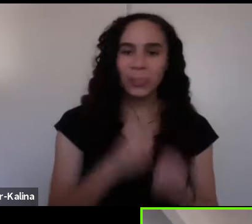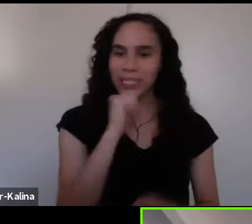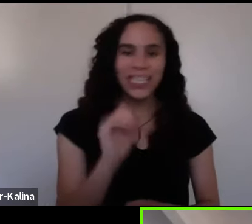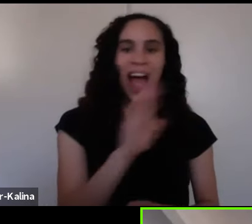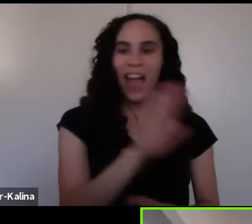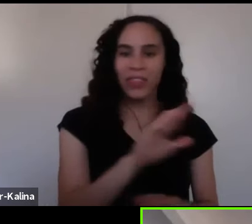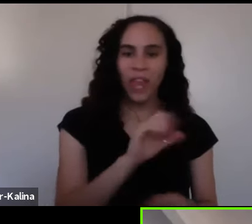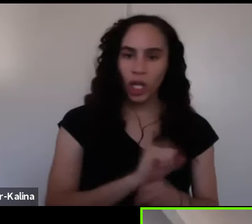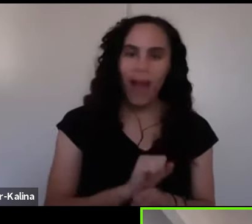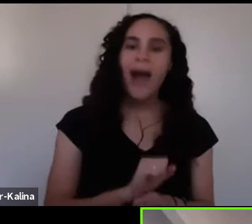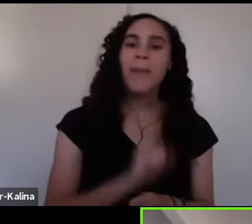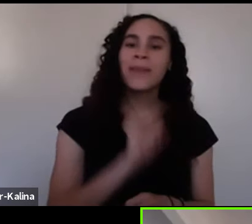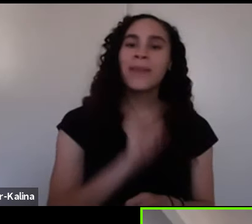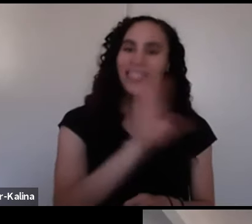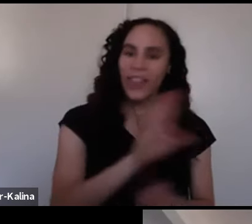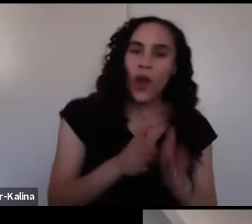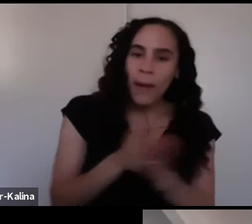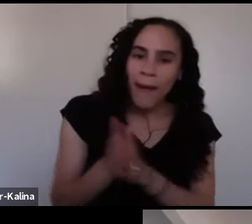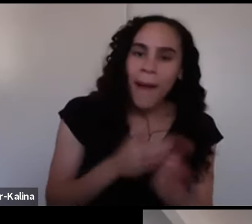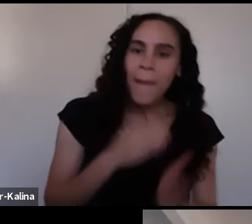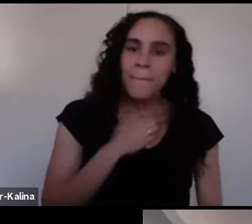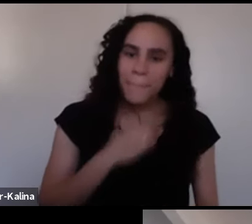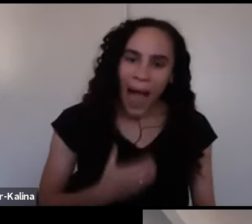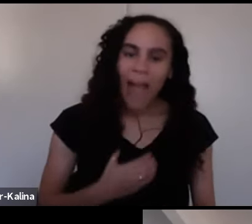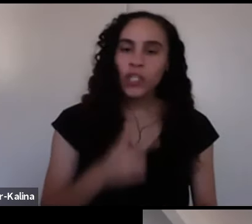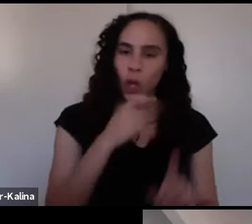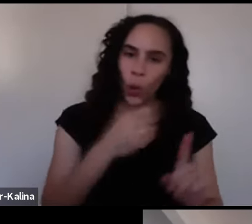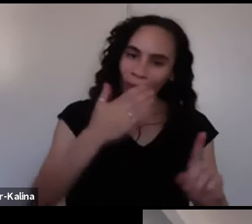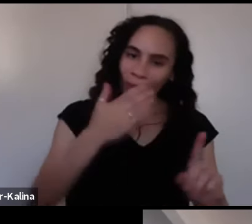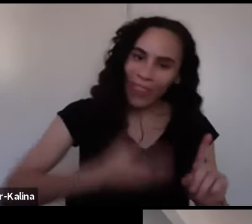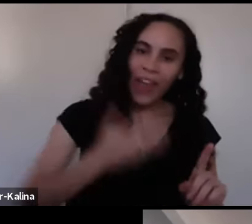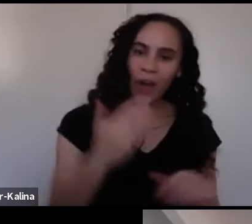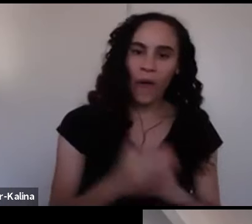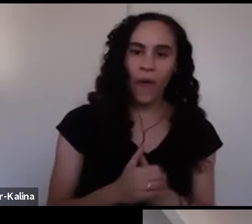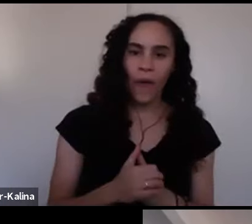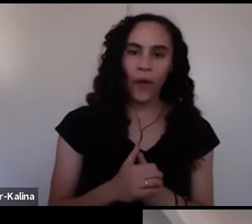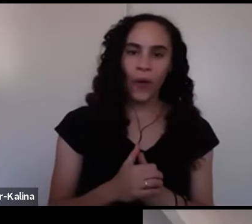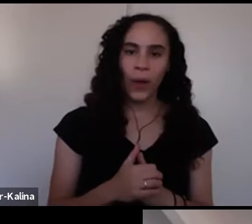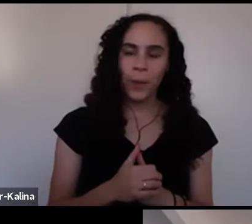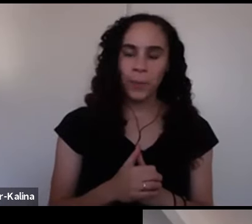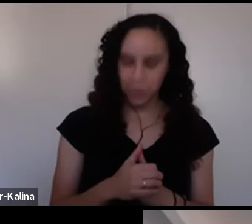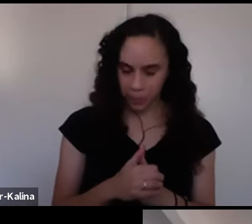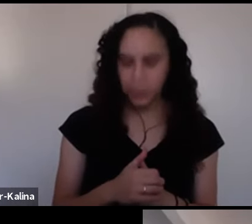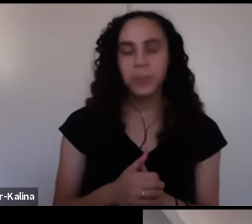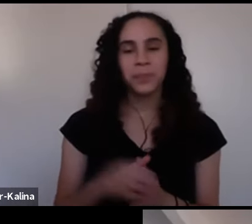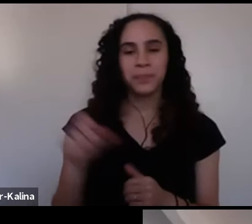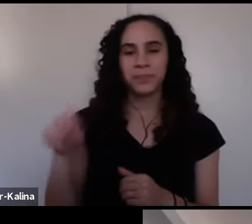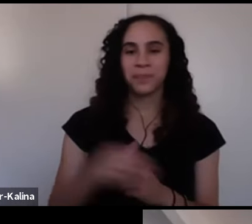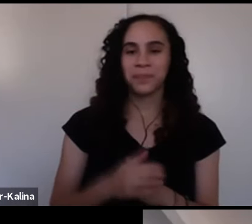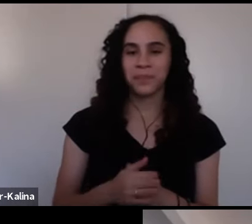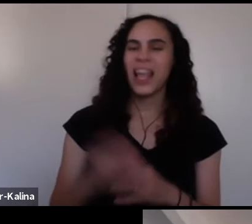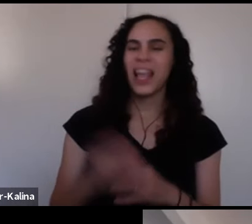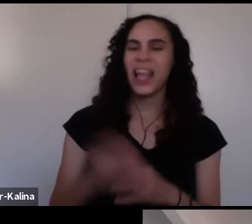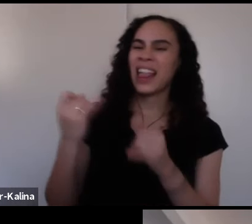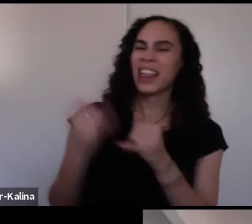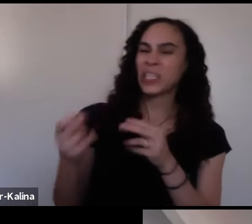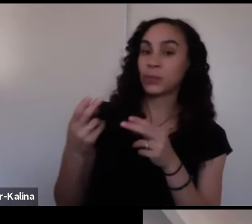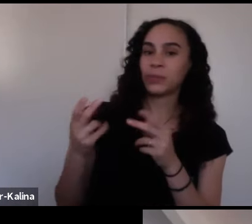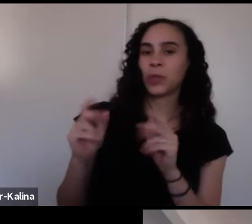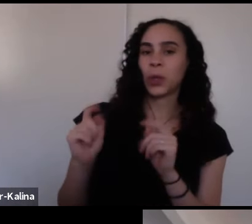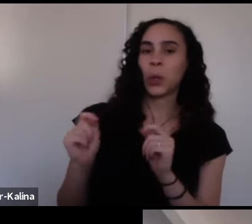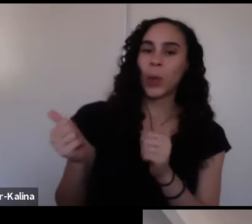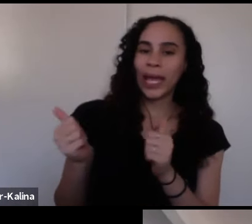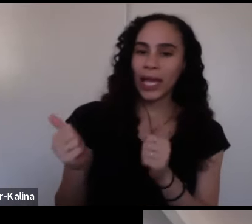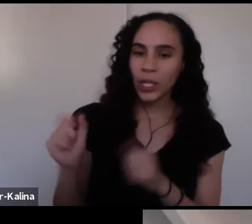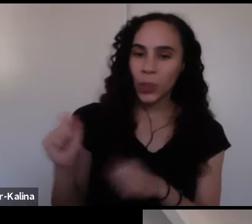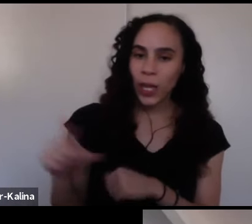passion. It should be who they are. Yeah. Yeah. So last quick question is, how